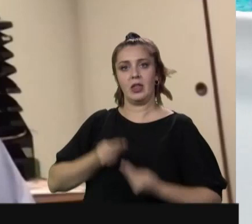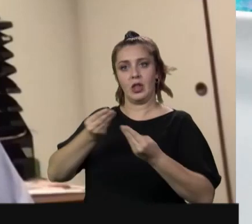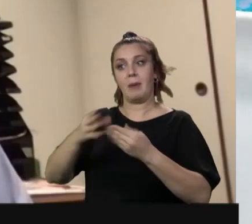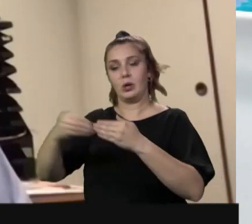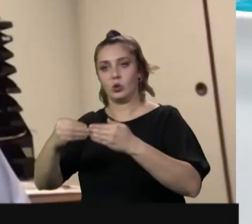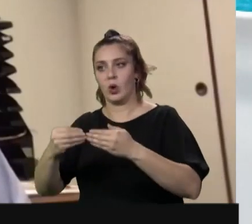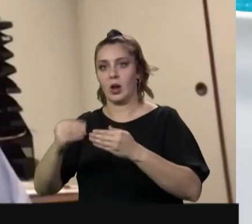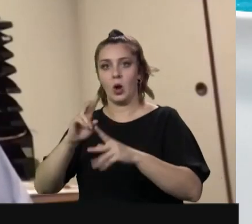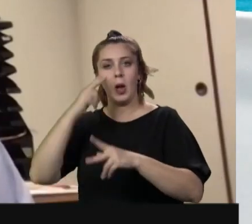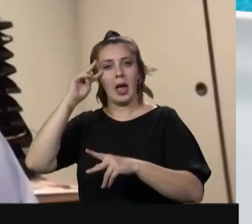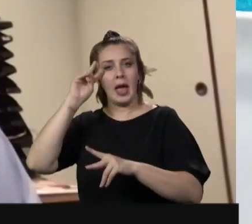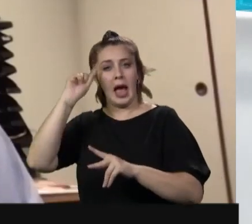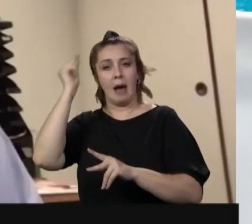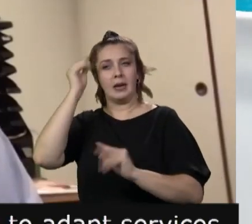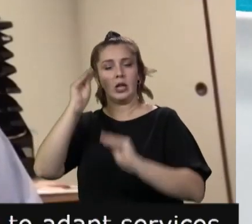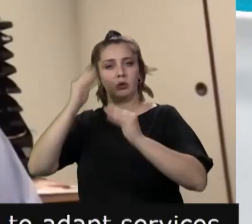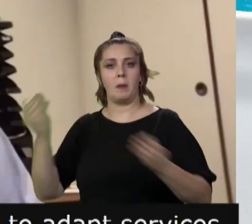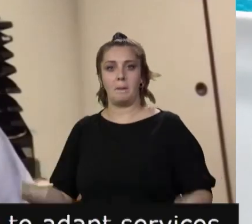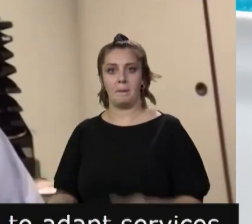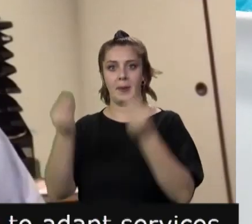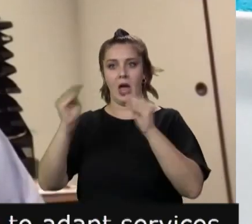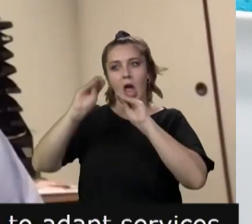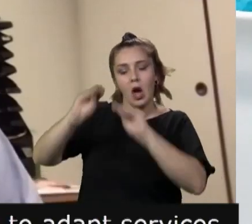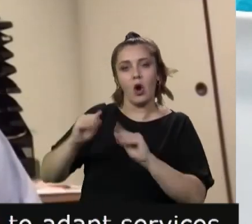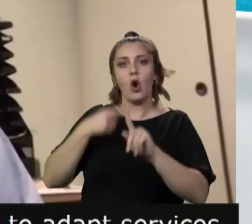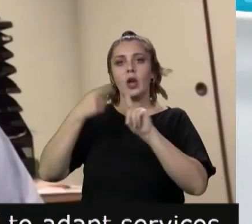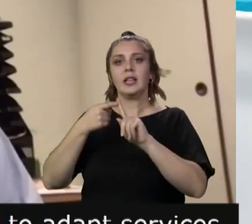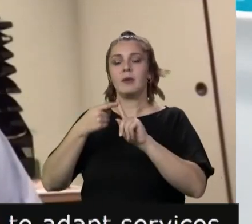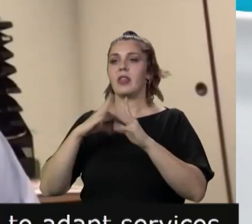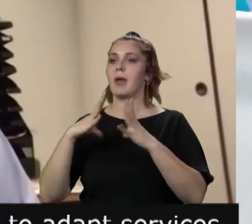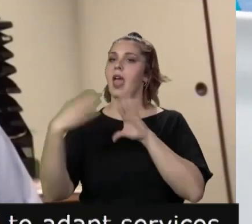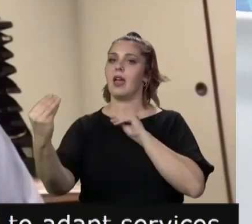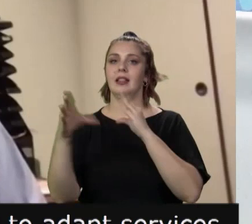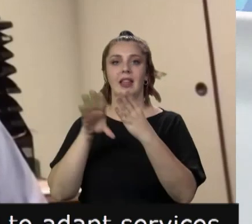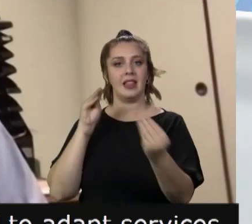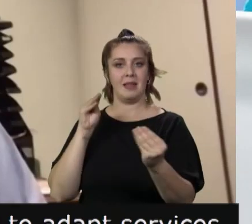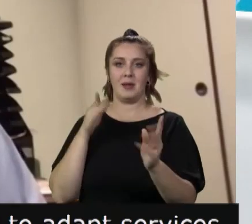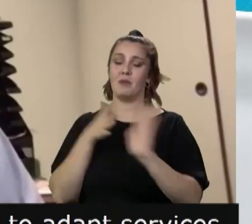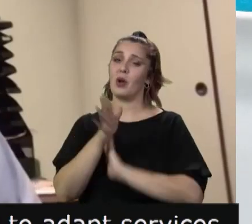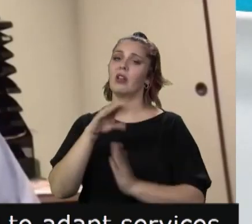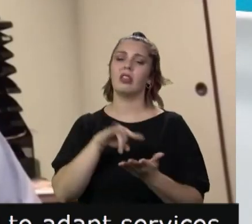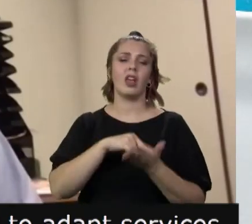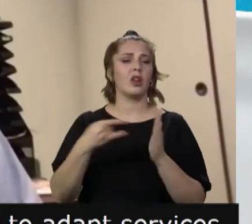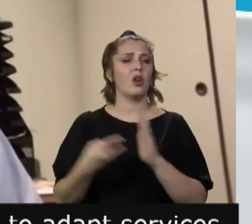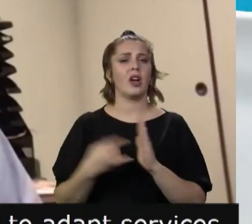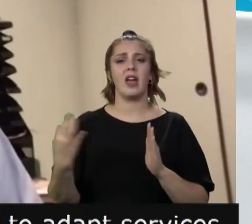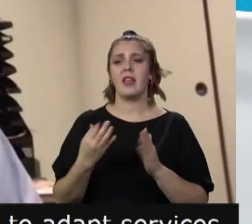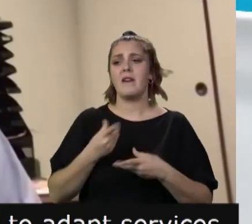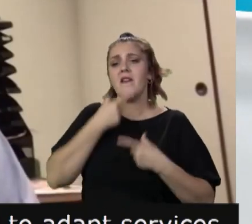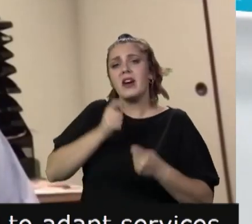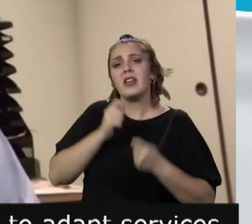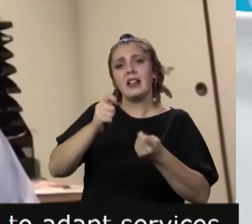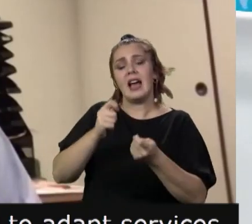need to better train suppliers of services and users. We need to understand